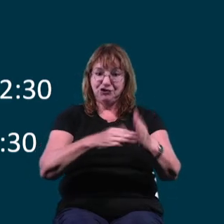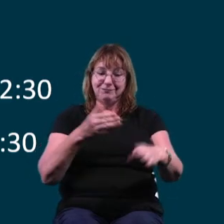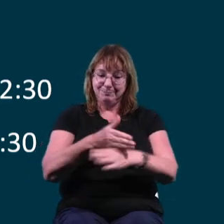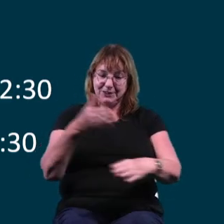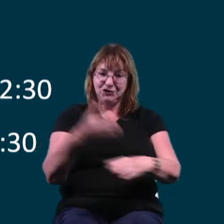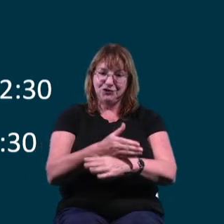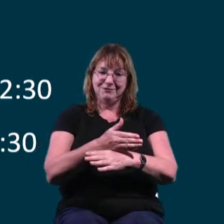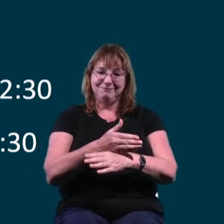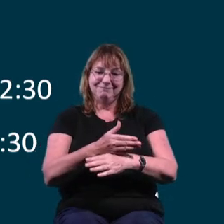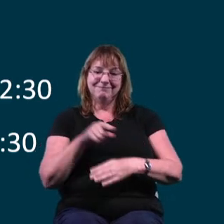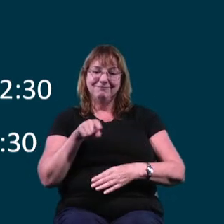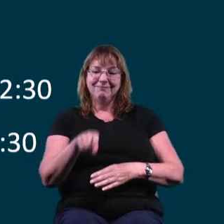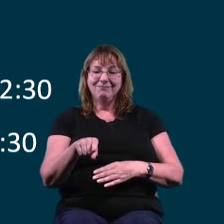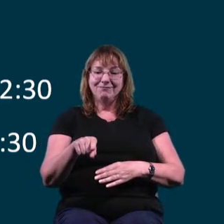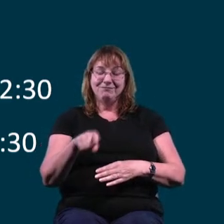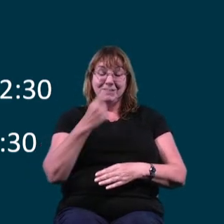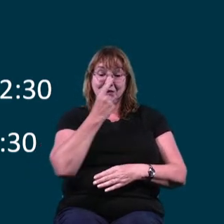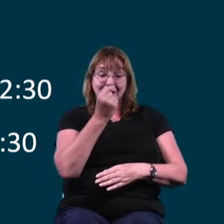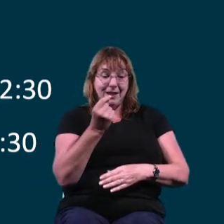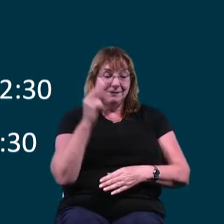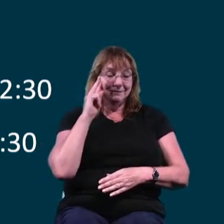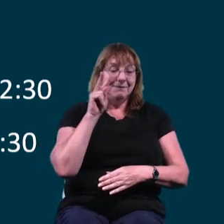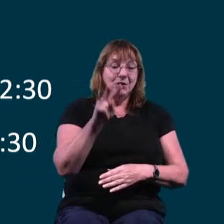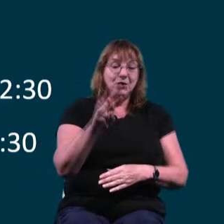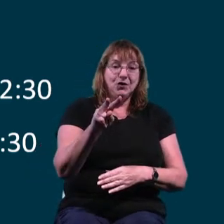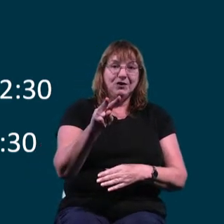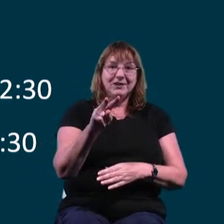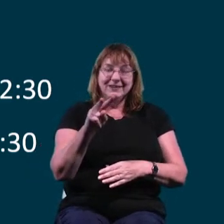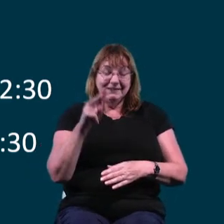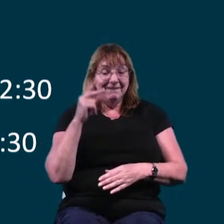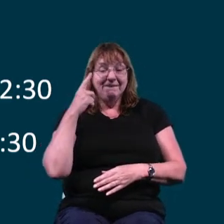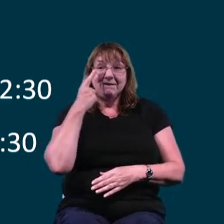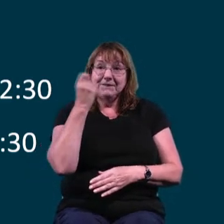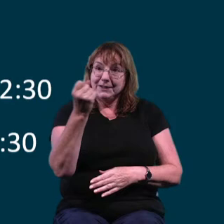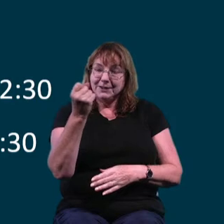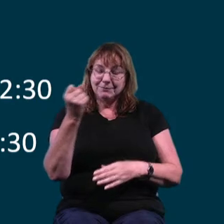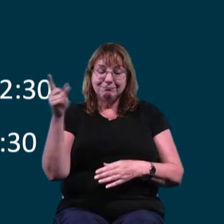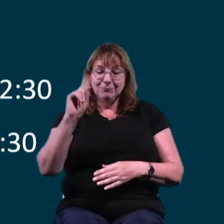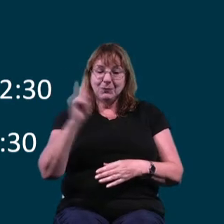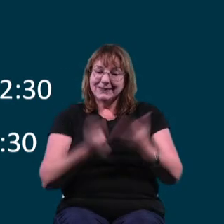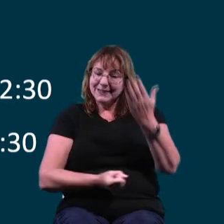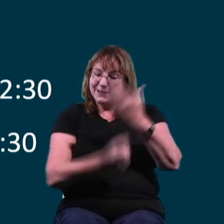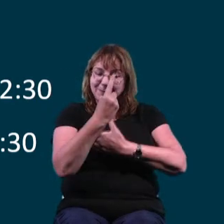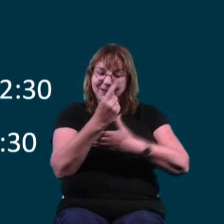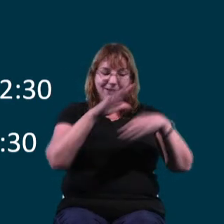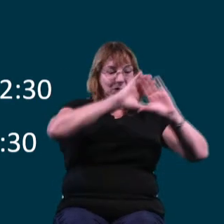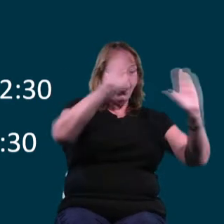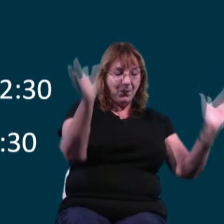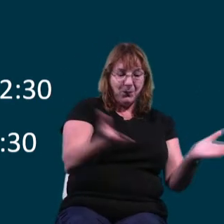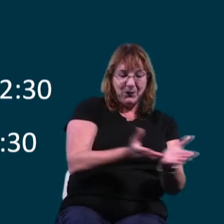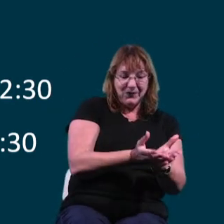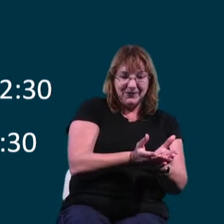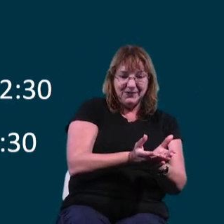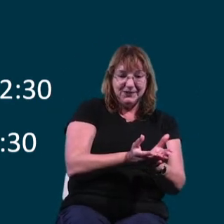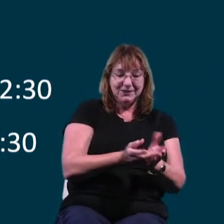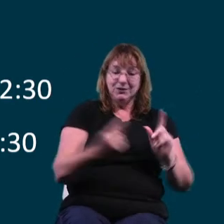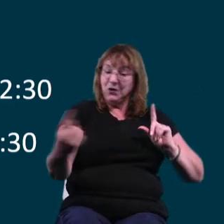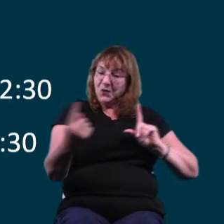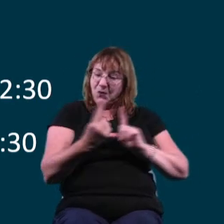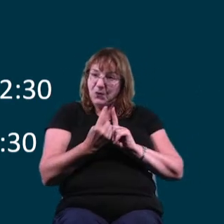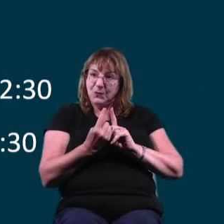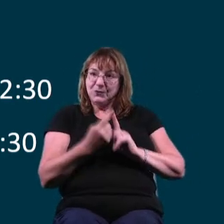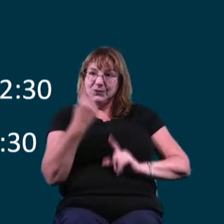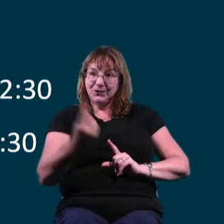they get up to and how you can get involved. Come and see what God is doing in the world, on your doorstep and far